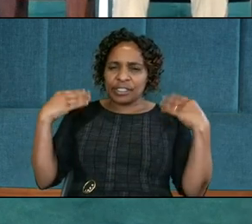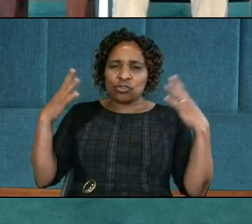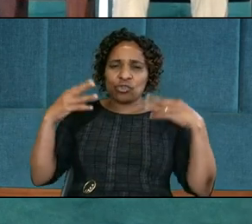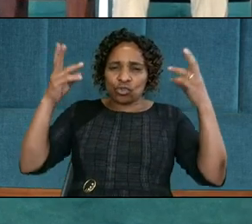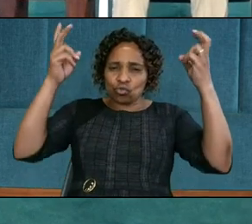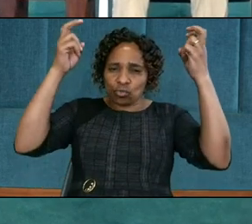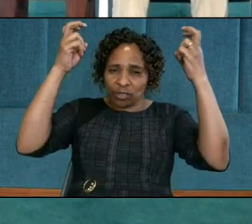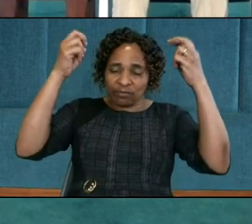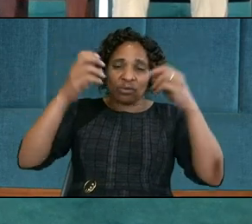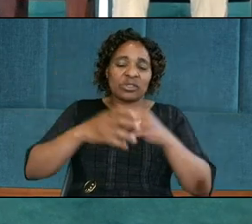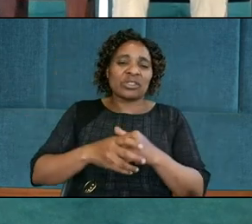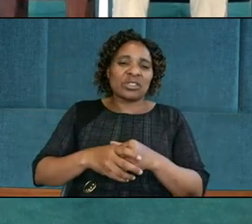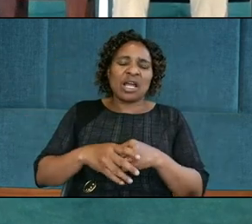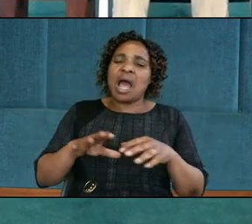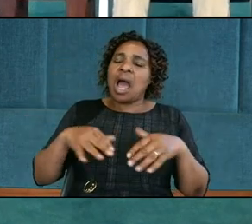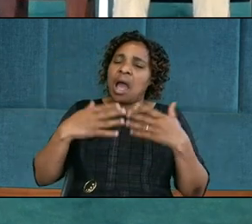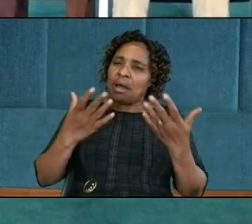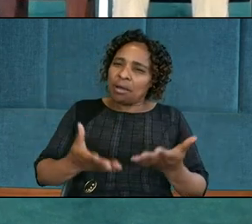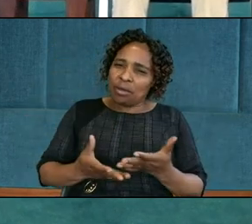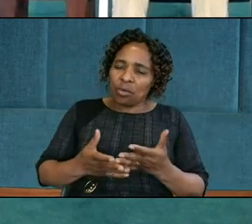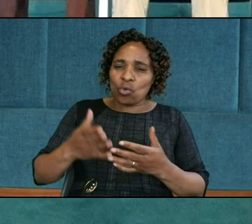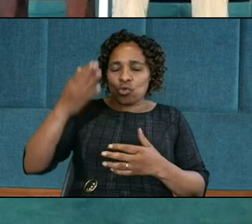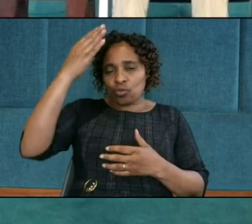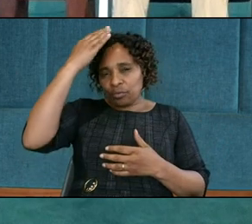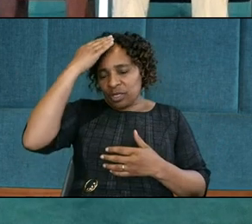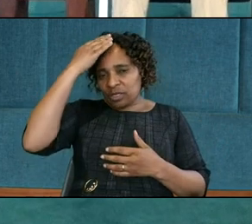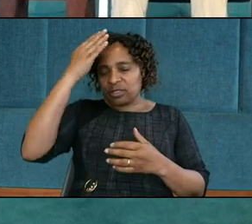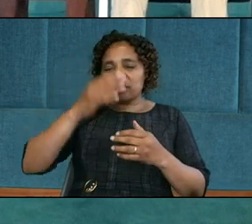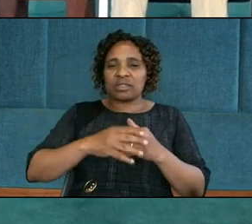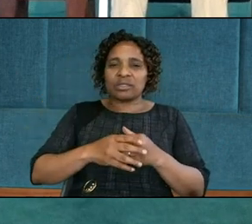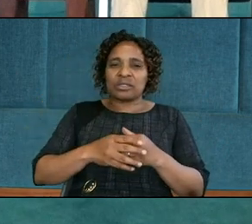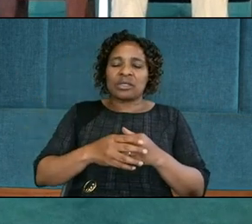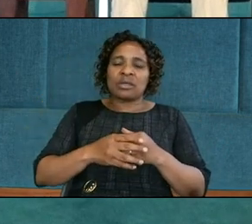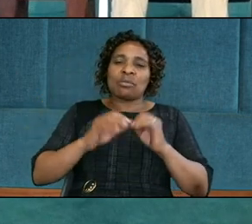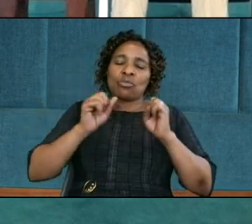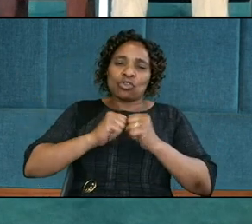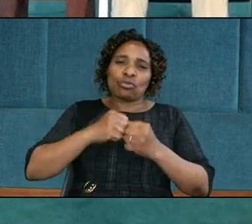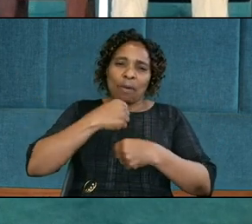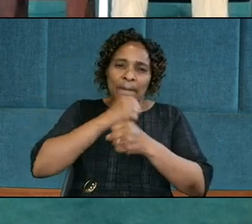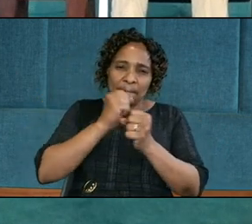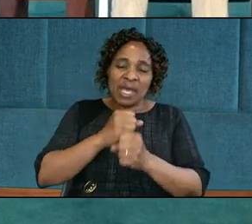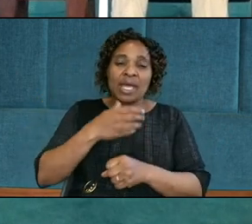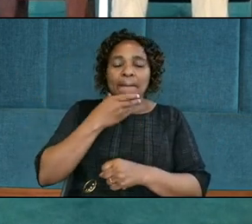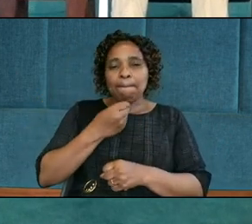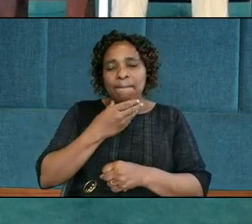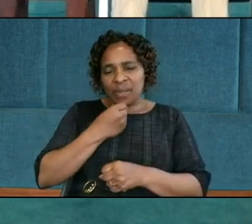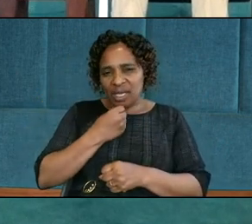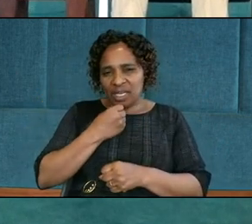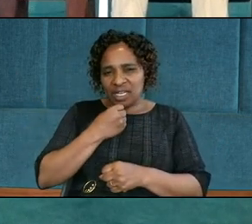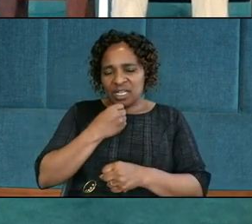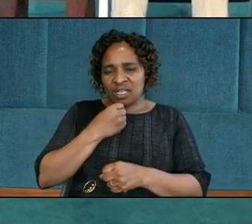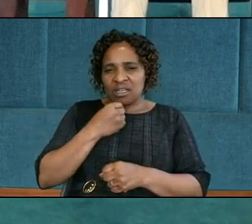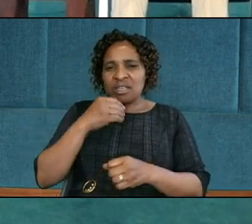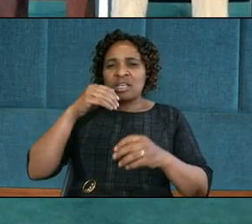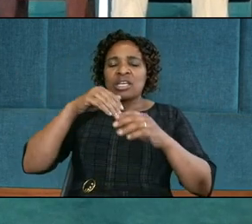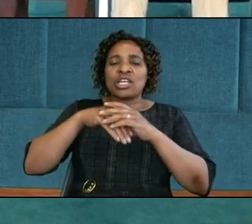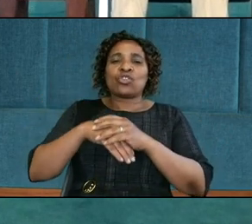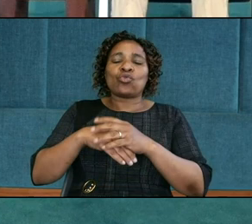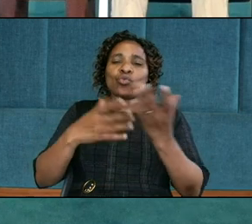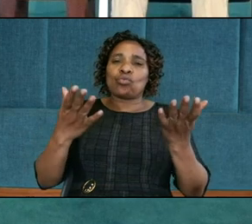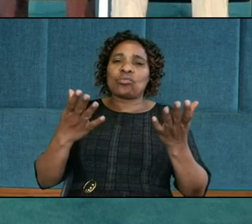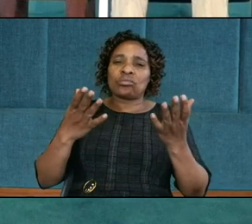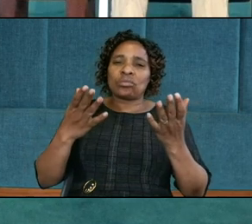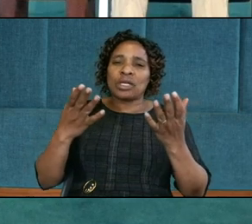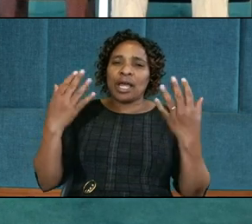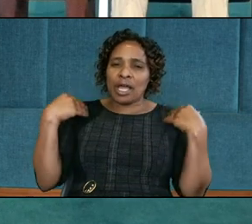devils, you know, and how humility, conversely, makes men into angels, you know, you can